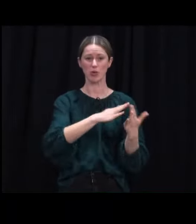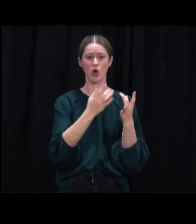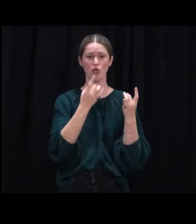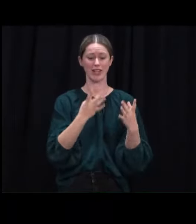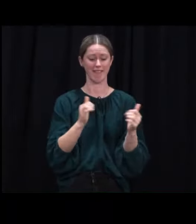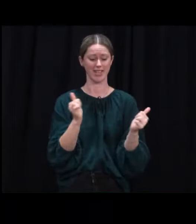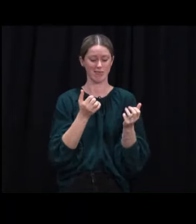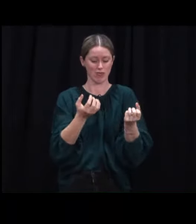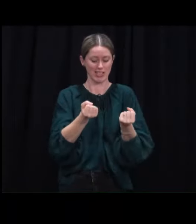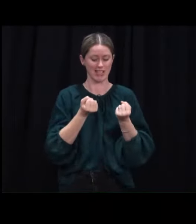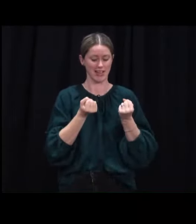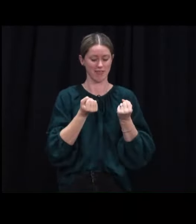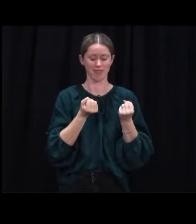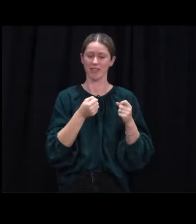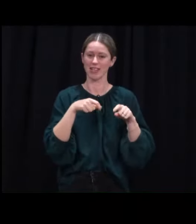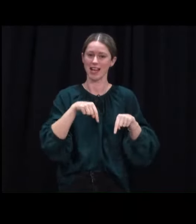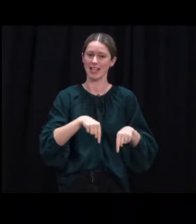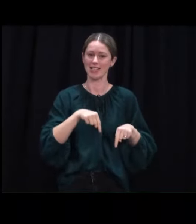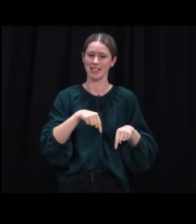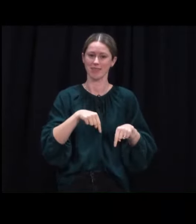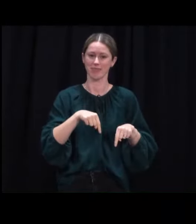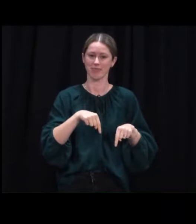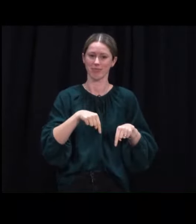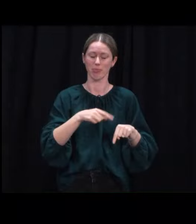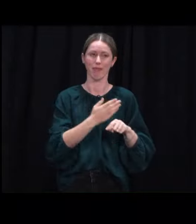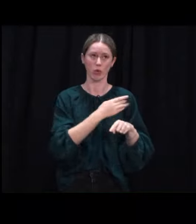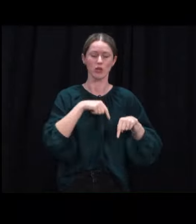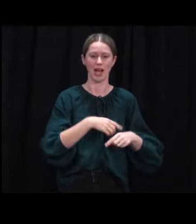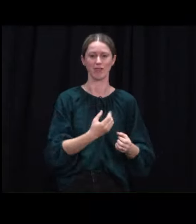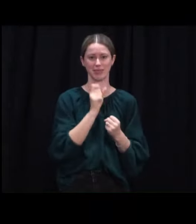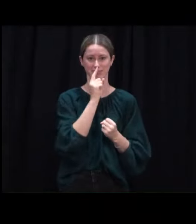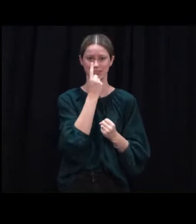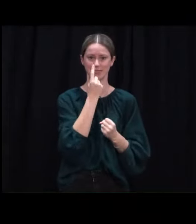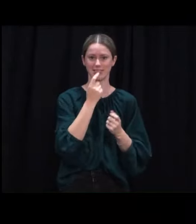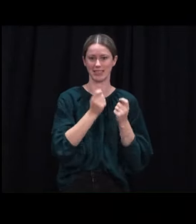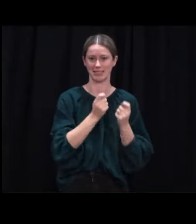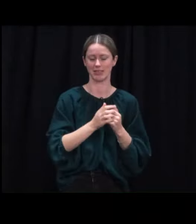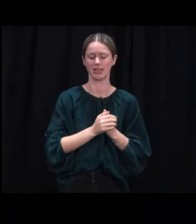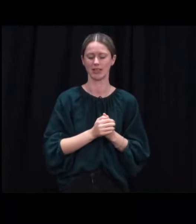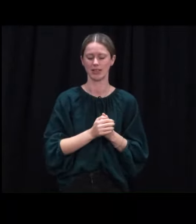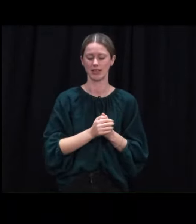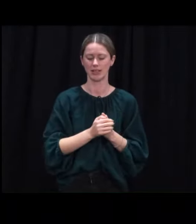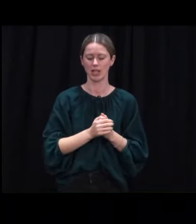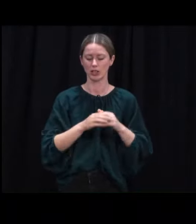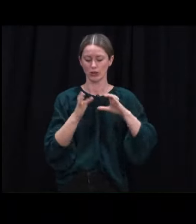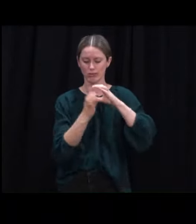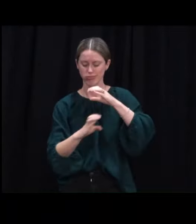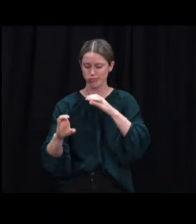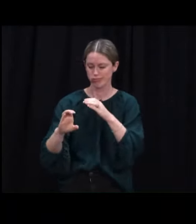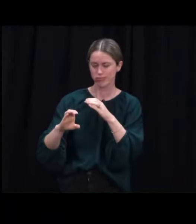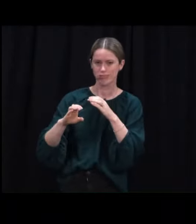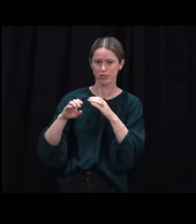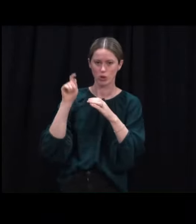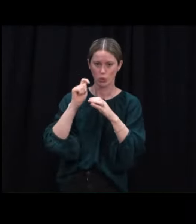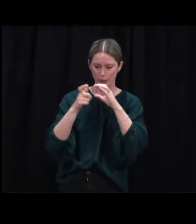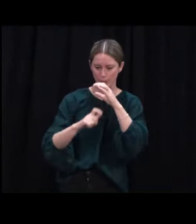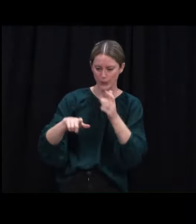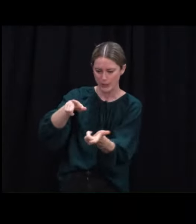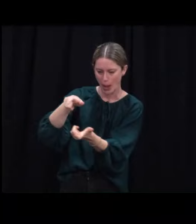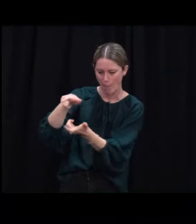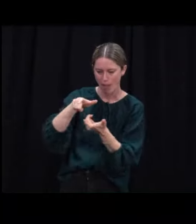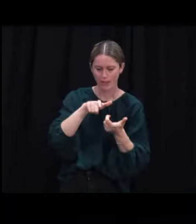been tested before today, which is a great effort. Wastewater samples around the country from more than 70